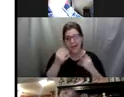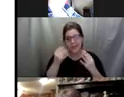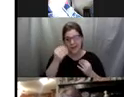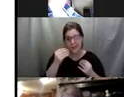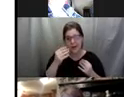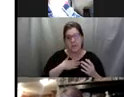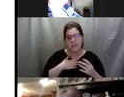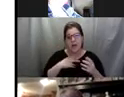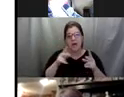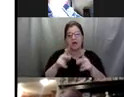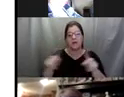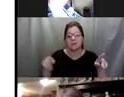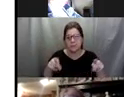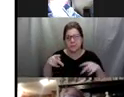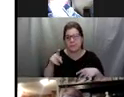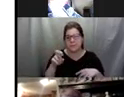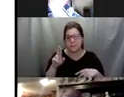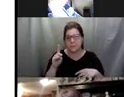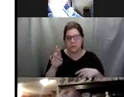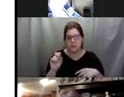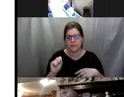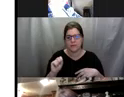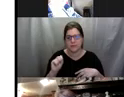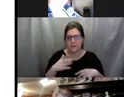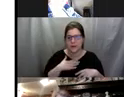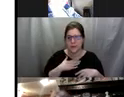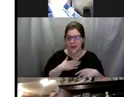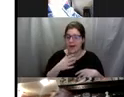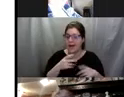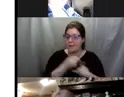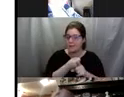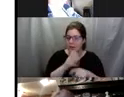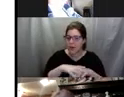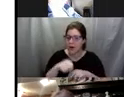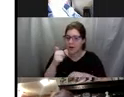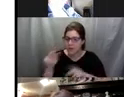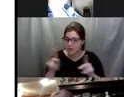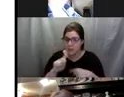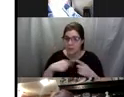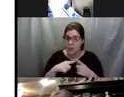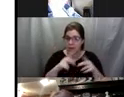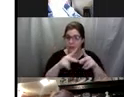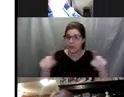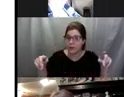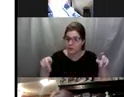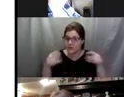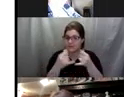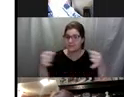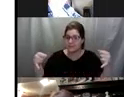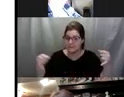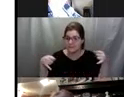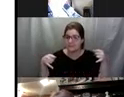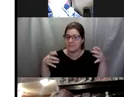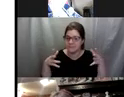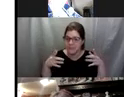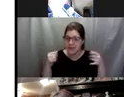are my perimeters today, and what are the immediate effects on other people when those perimeters are in effect, and what happens when I move those in an